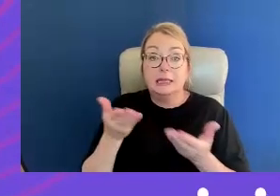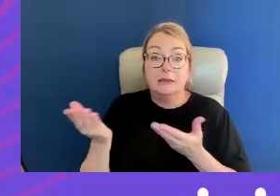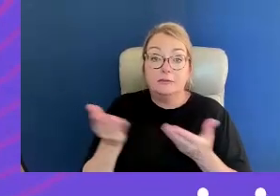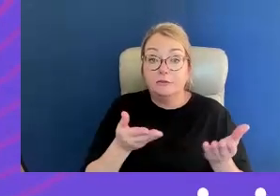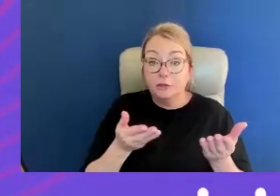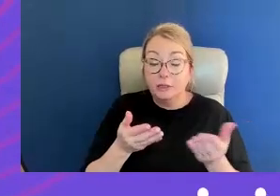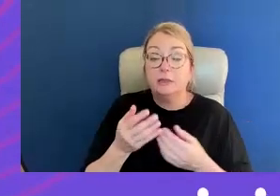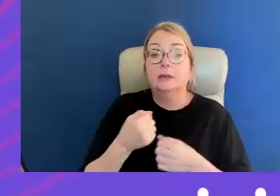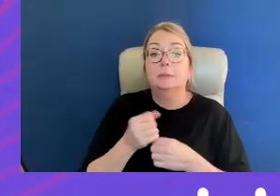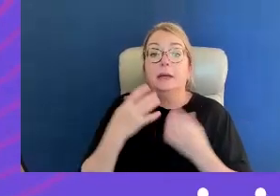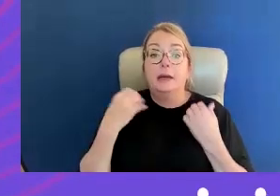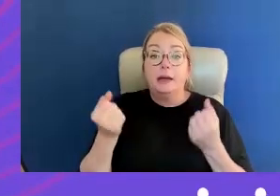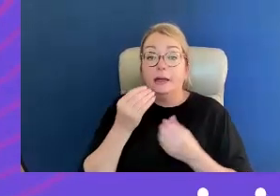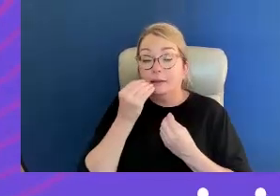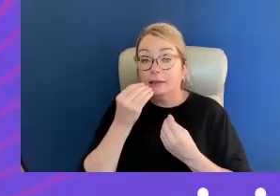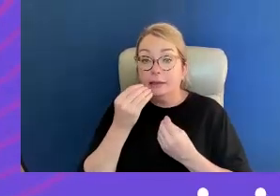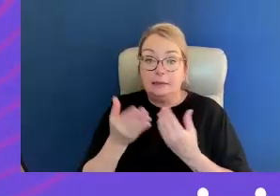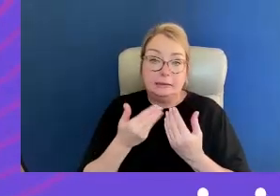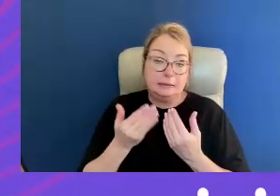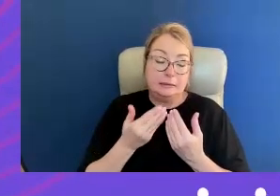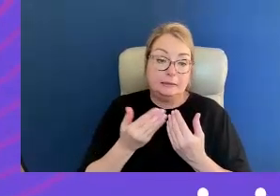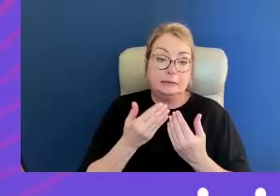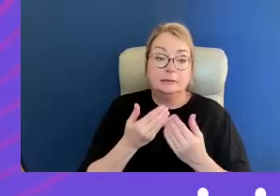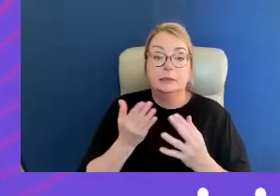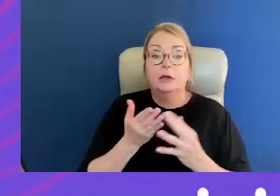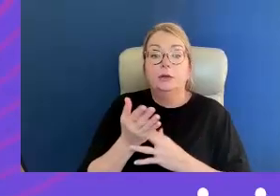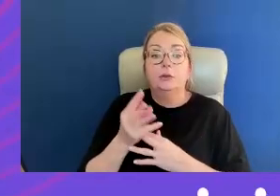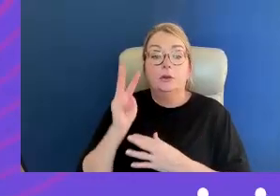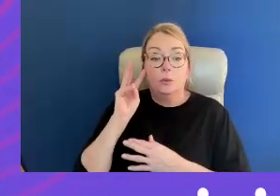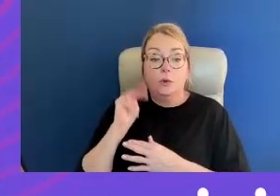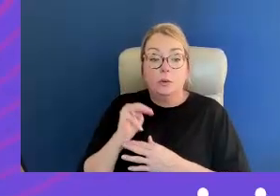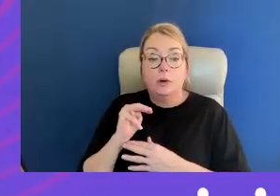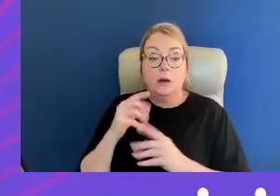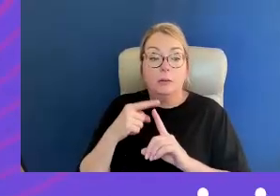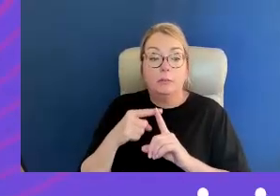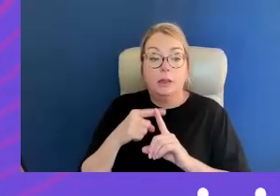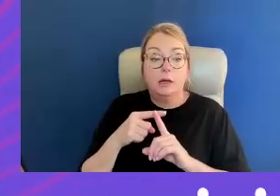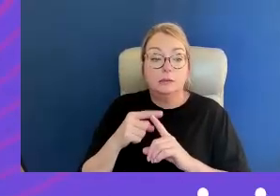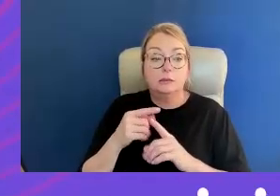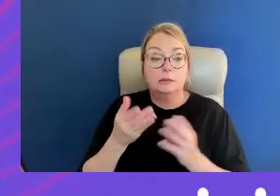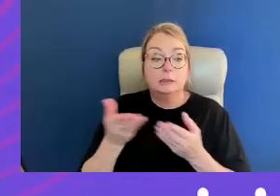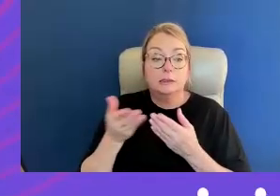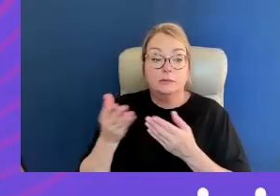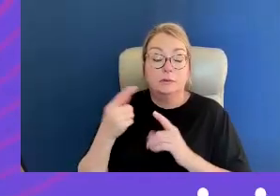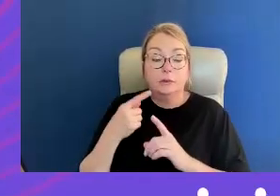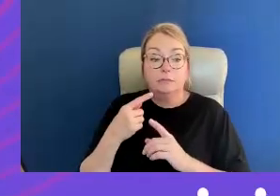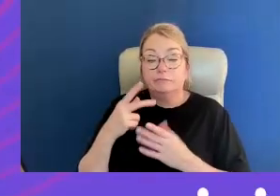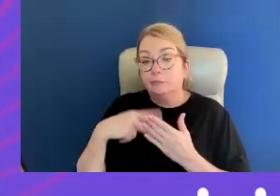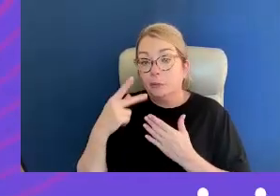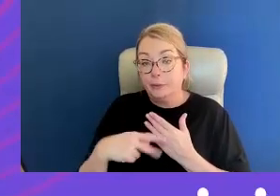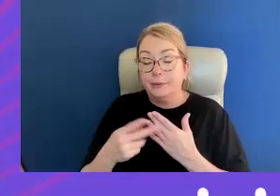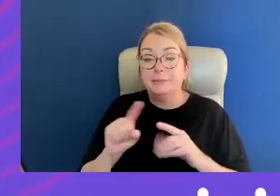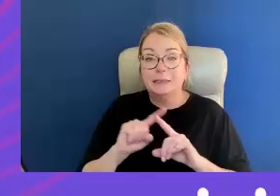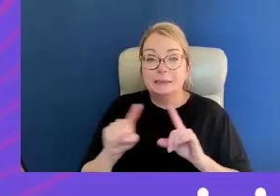healthy eating easy for you. And this is available through the Walmart Plus delivery program. So there are different tiers, and so those